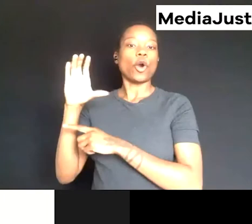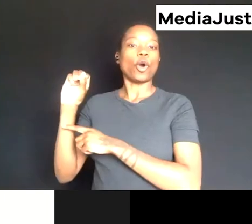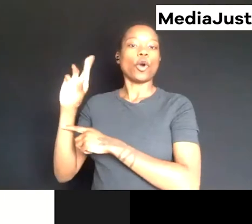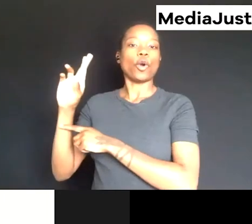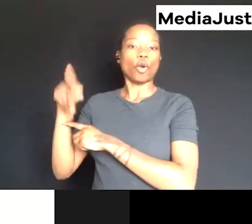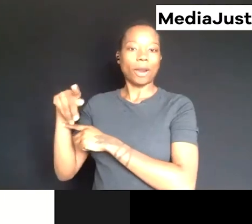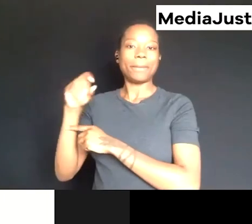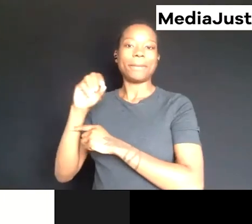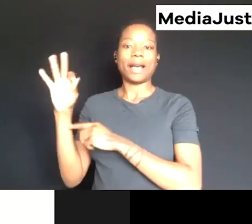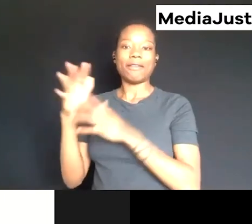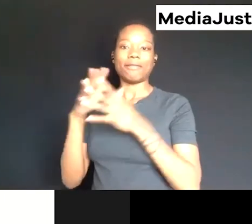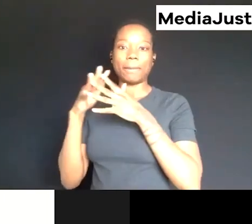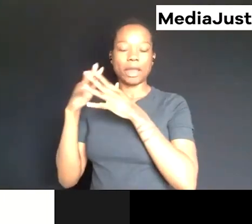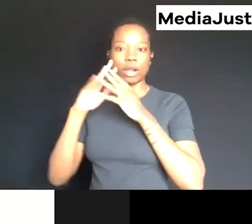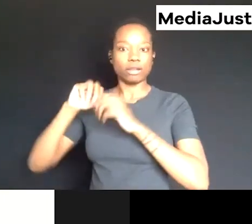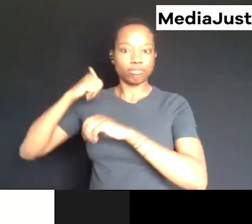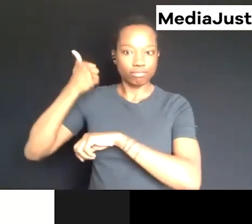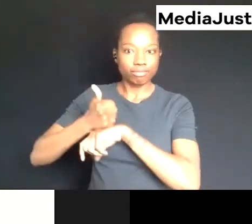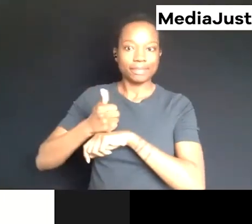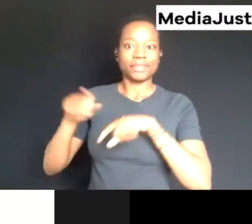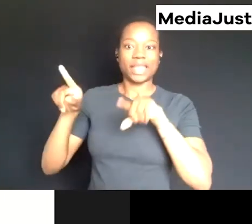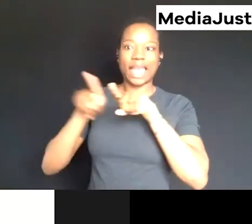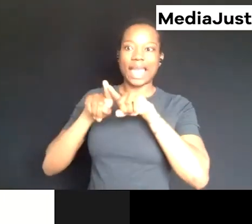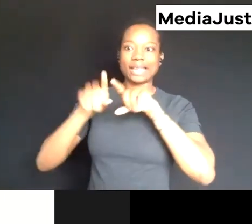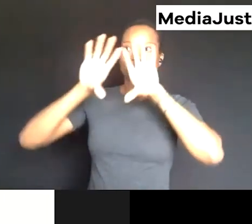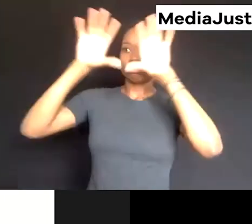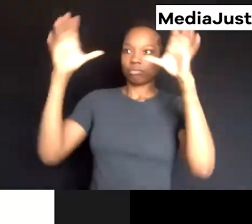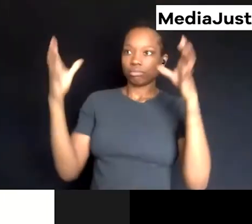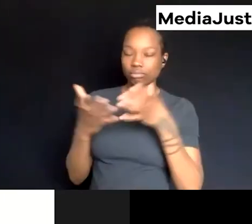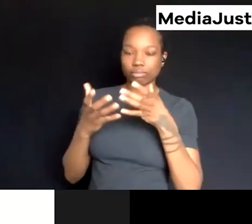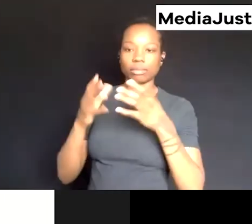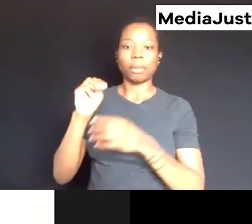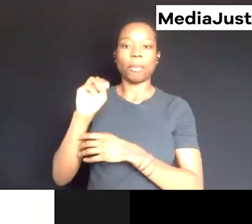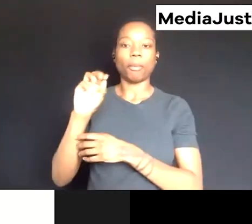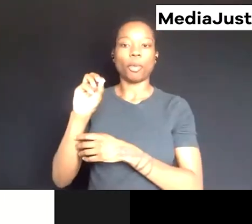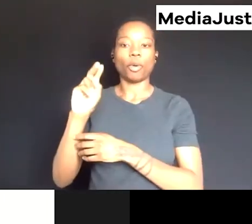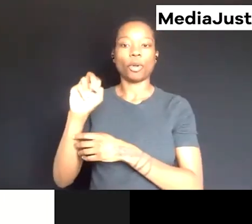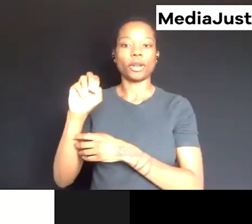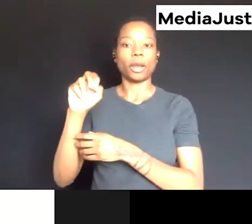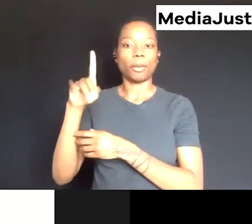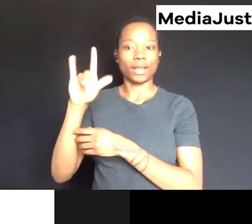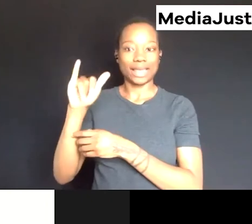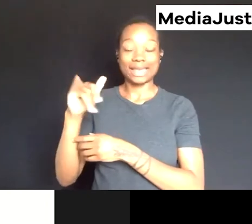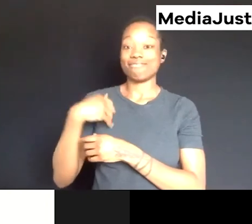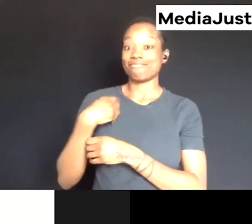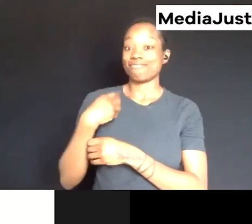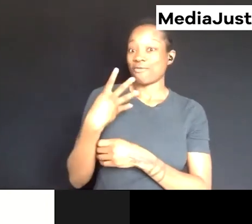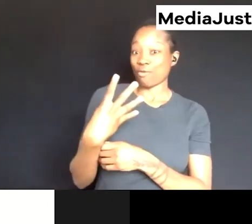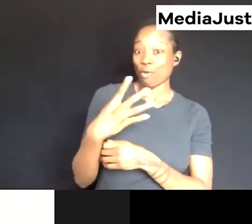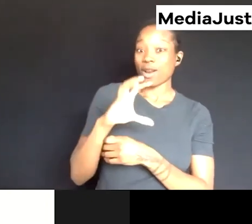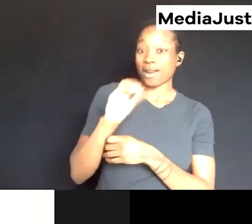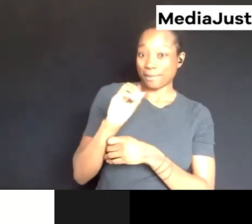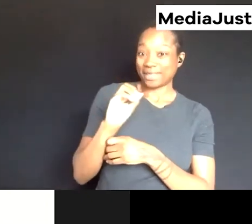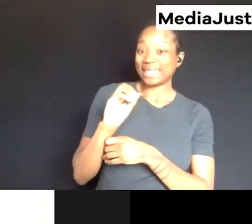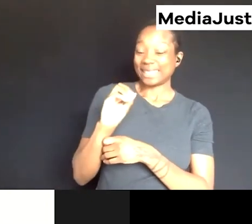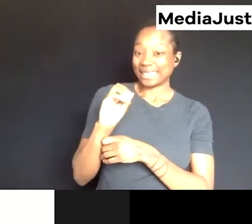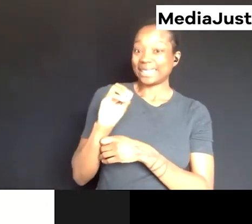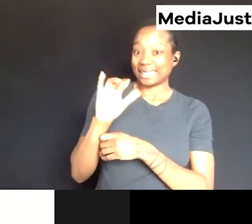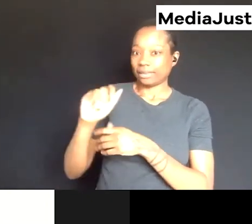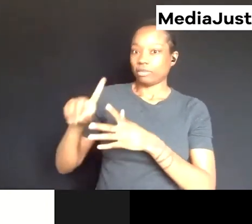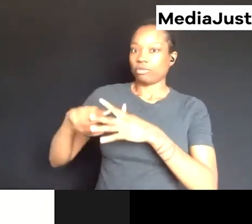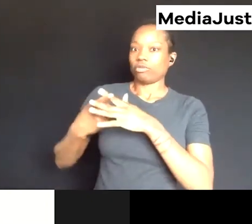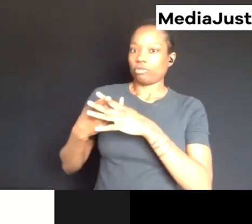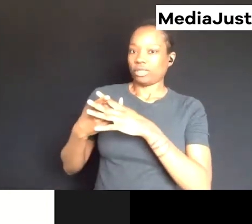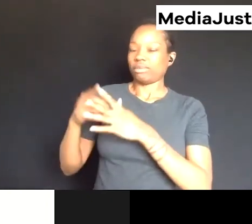umbrella monopoly. And there were four companies, four corporations that started RCA. General